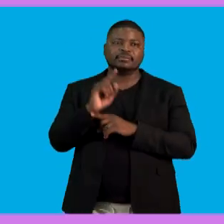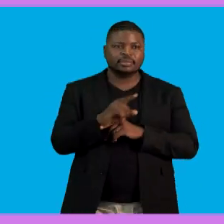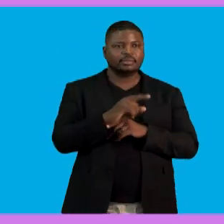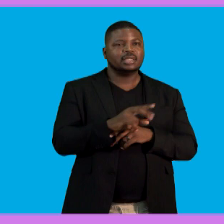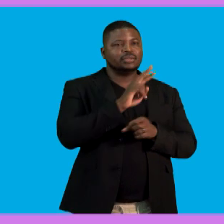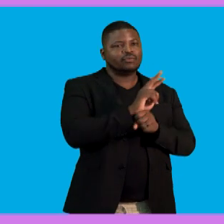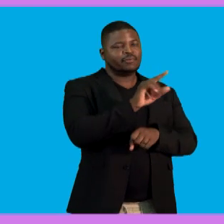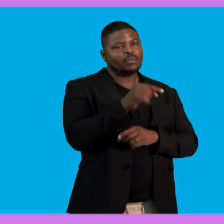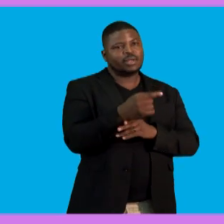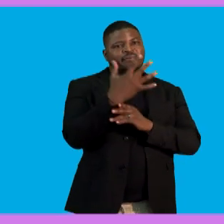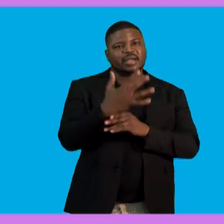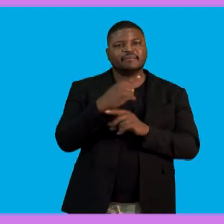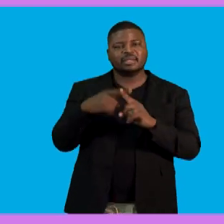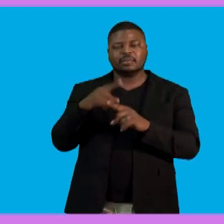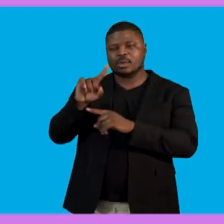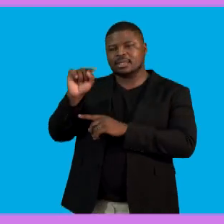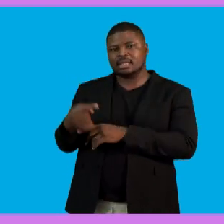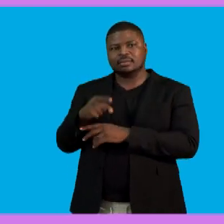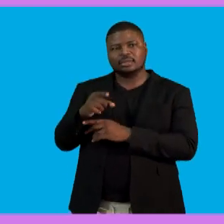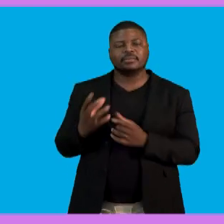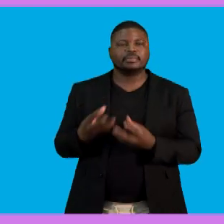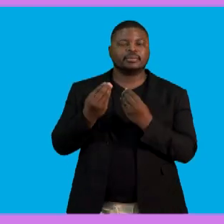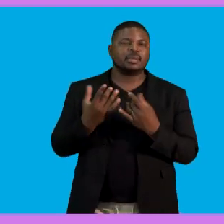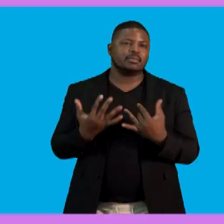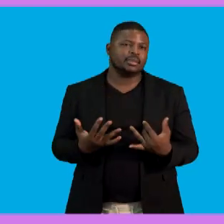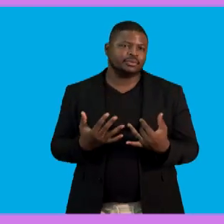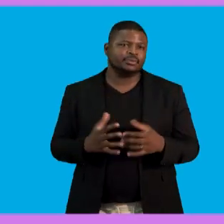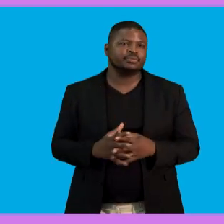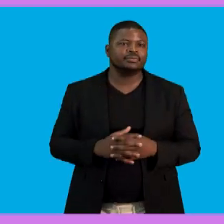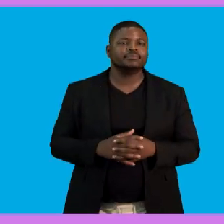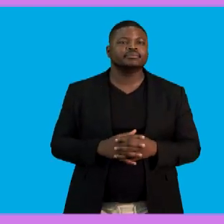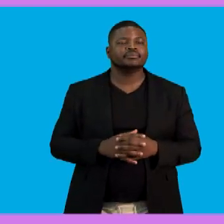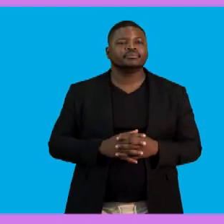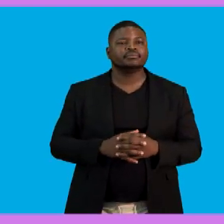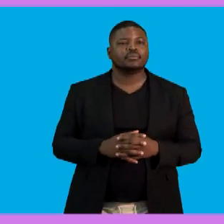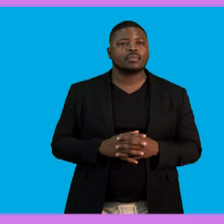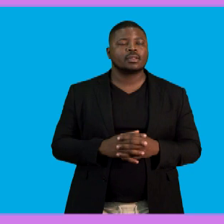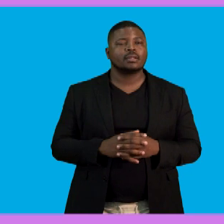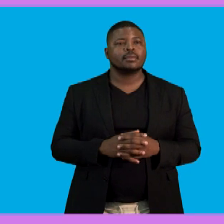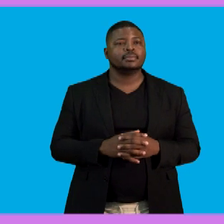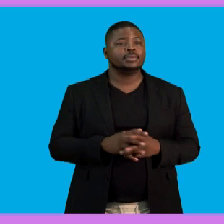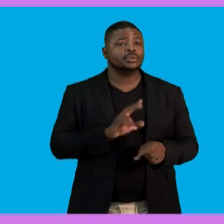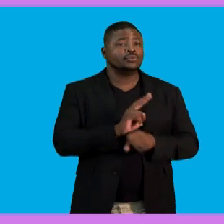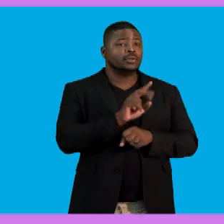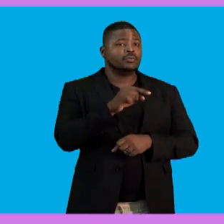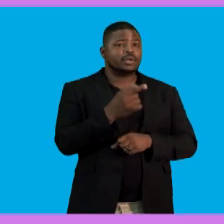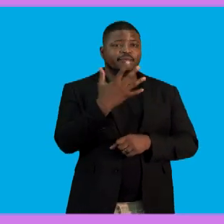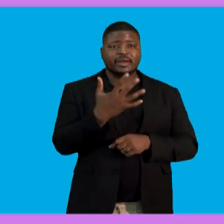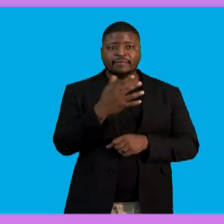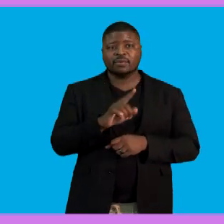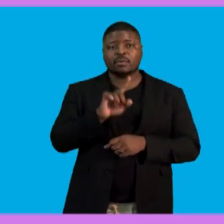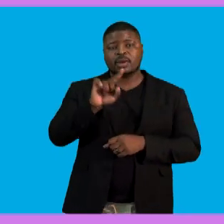12.5 multiplied by 1,000. Then you take your calculator. Let's do it together. 12.5 multiplied